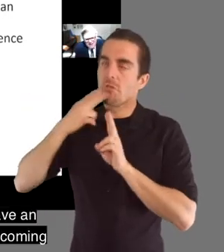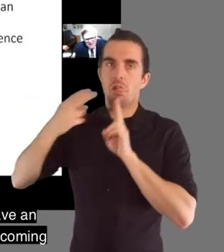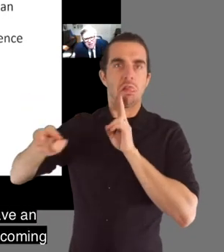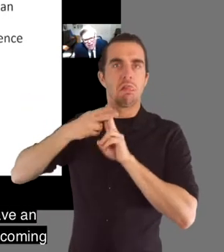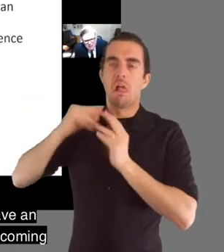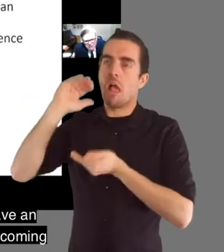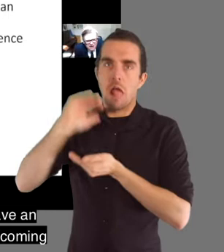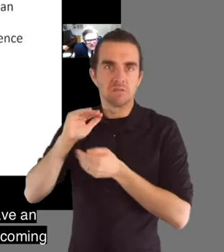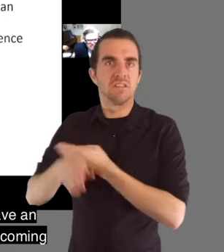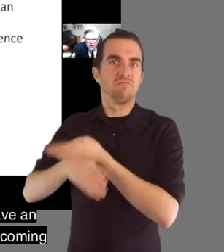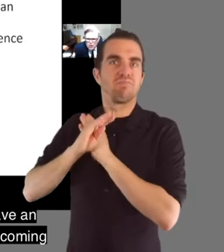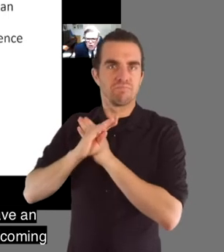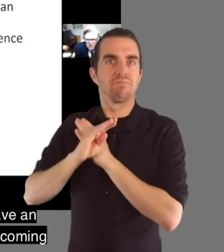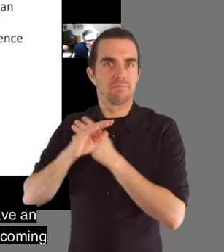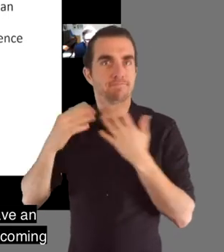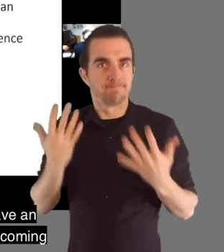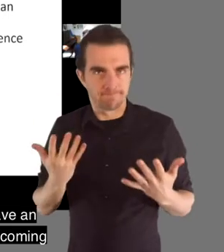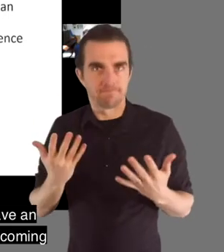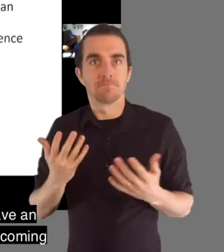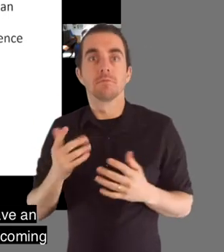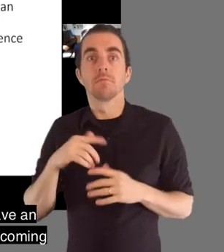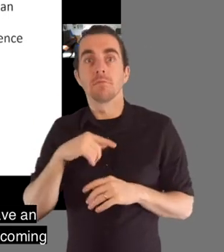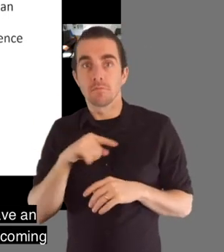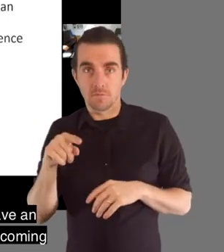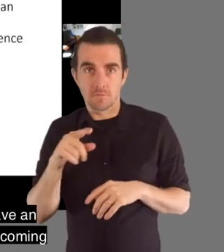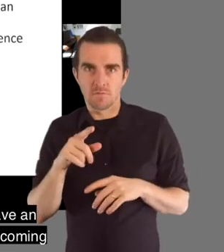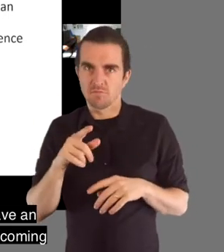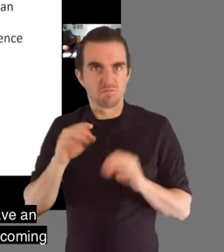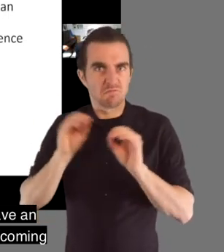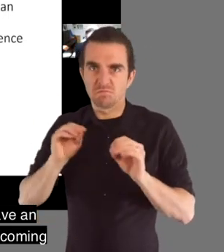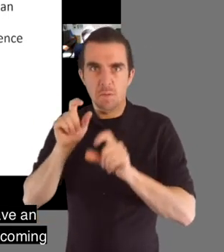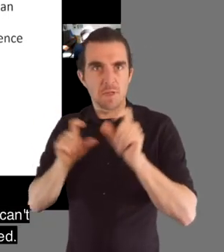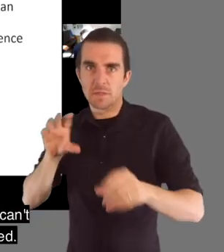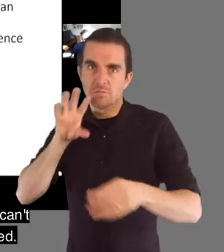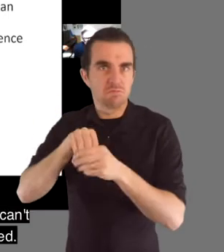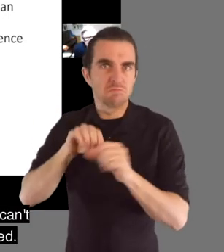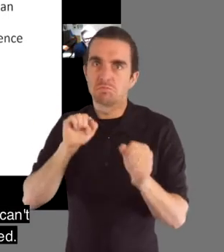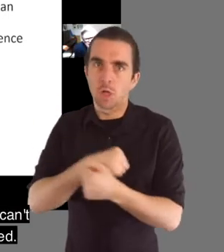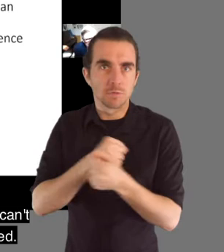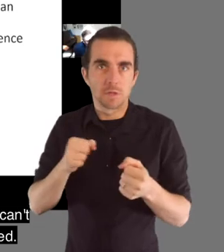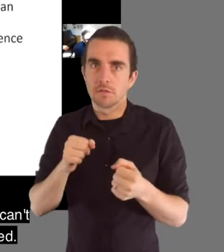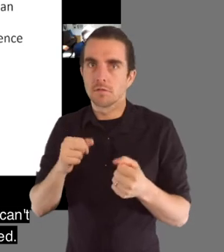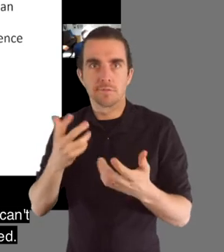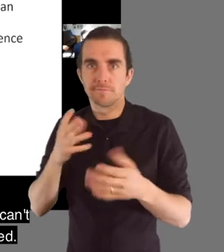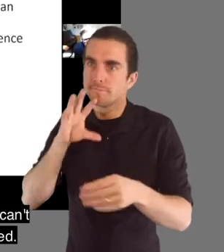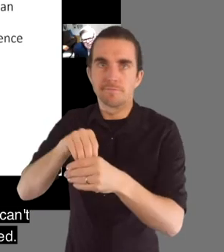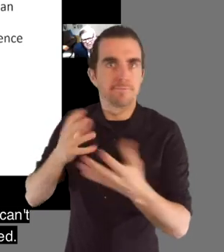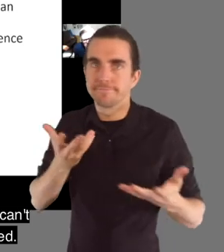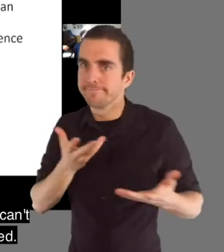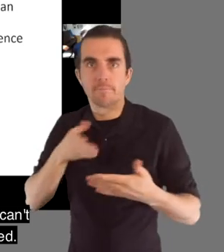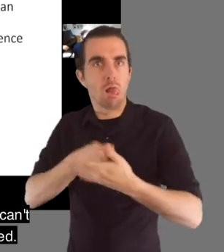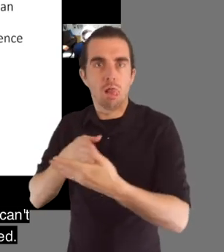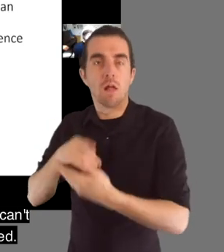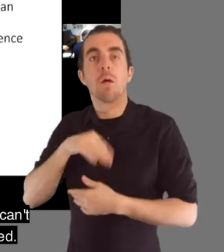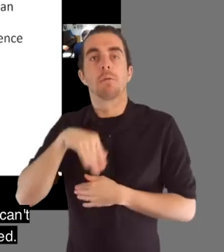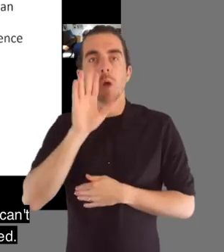Again, blaming the victim. You have an inaccessible community, an unwelcoming community, and then those who can't